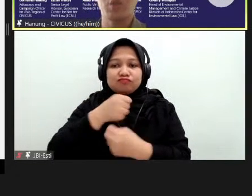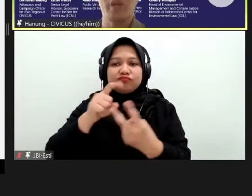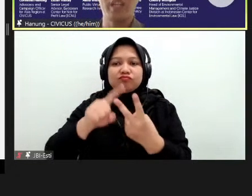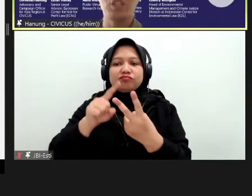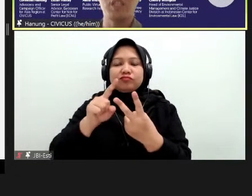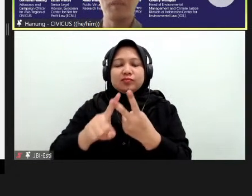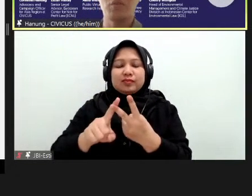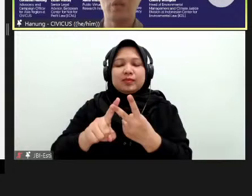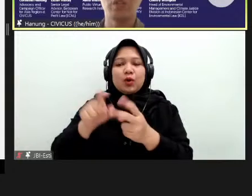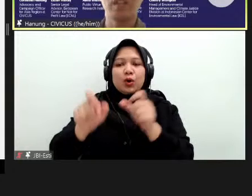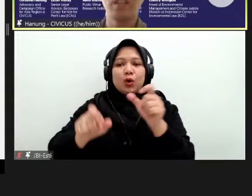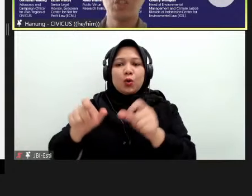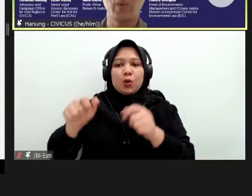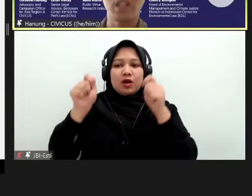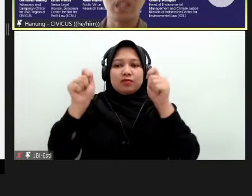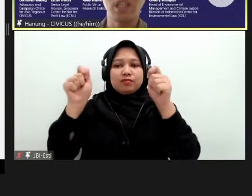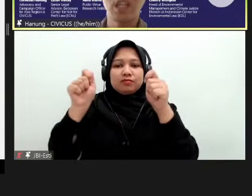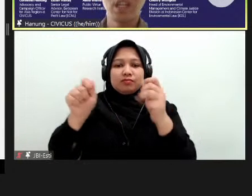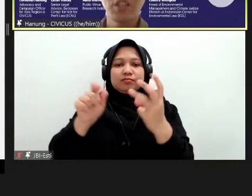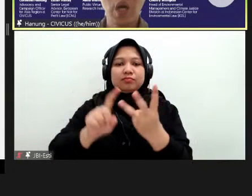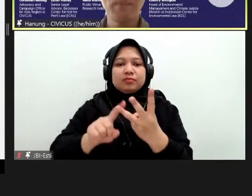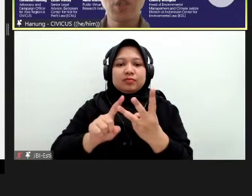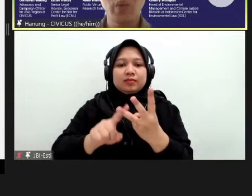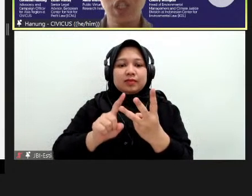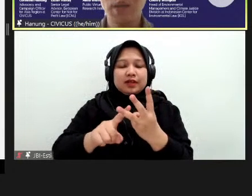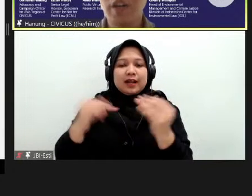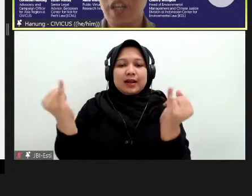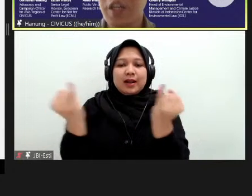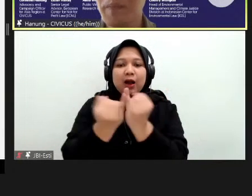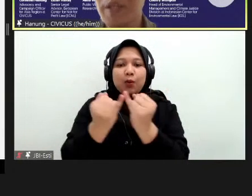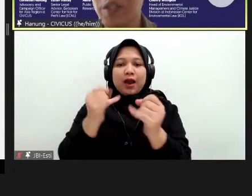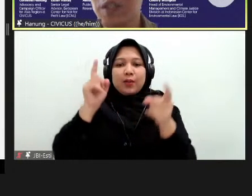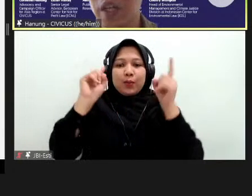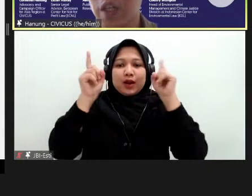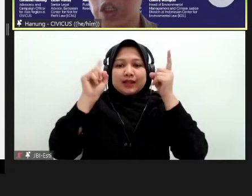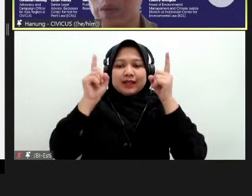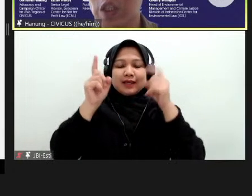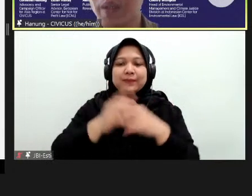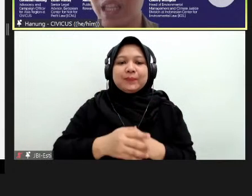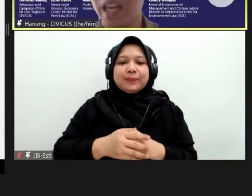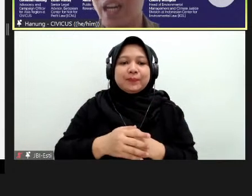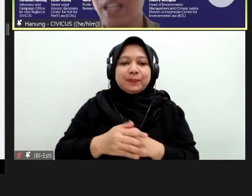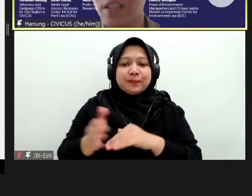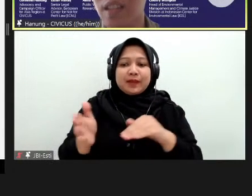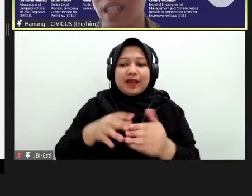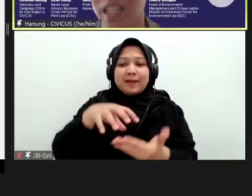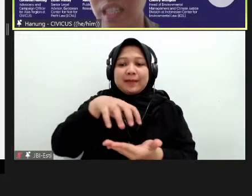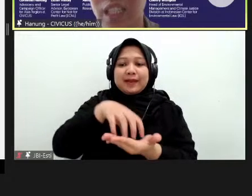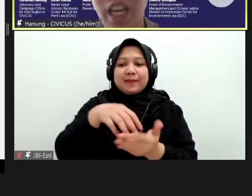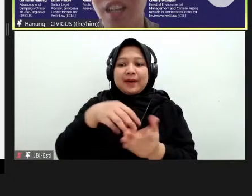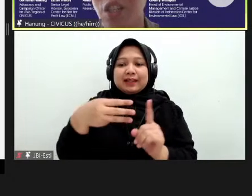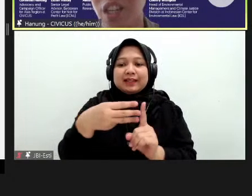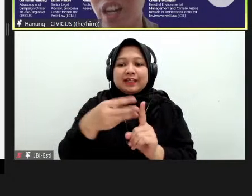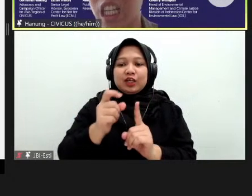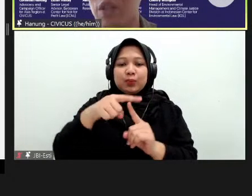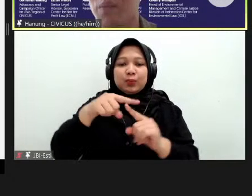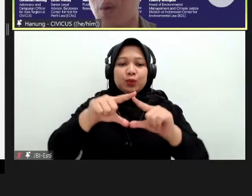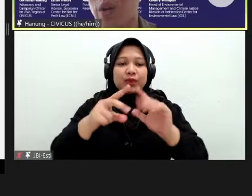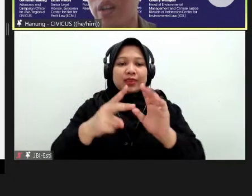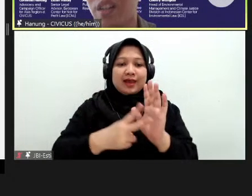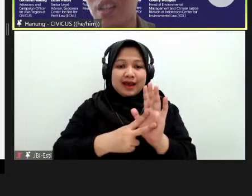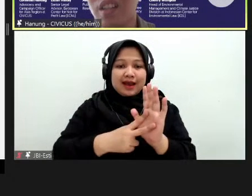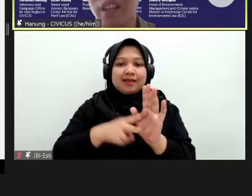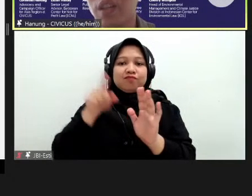same-sex sexual relationship in 2020. So I put question mark here because, to be completely honest, the challenge are